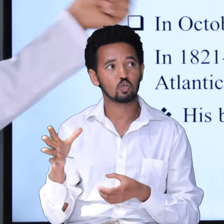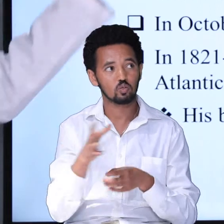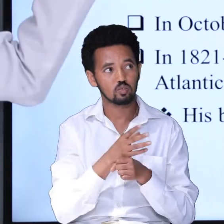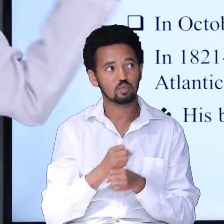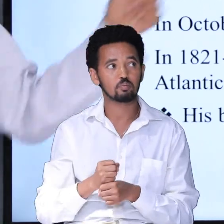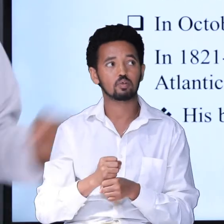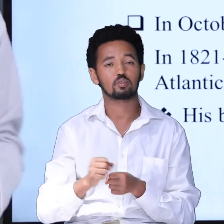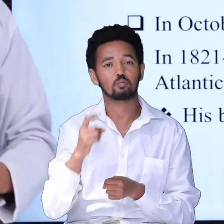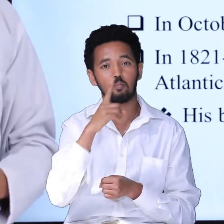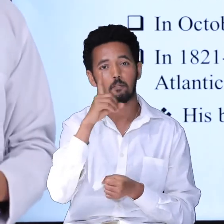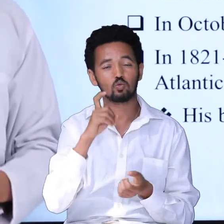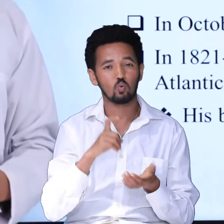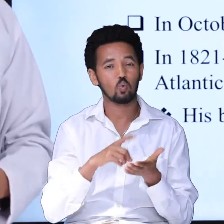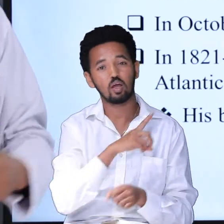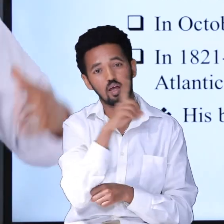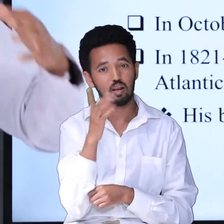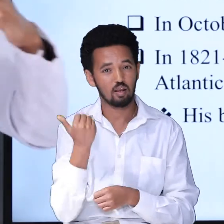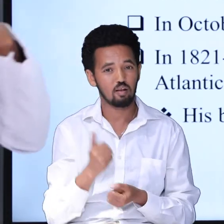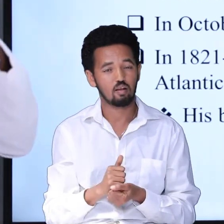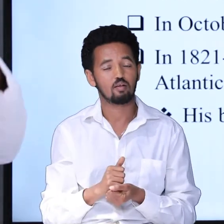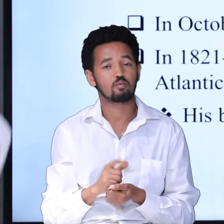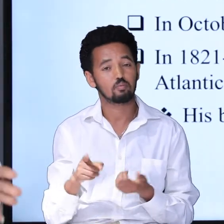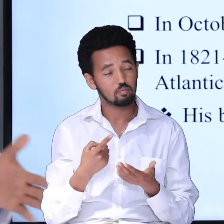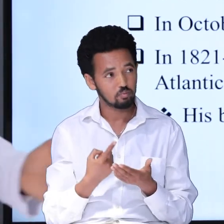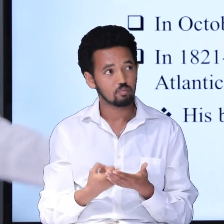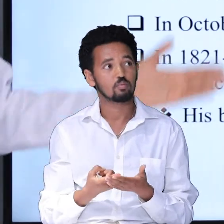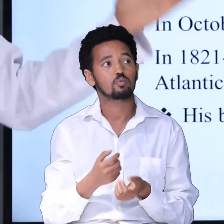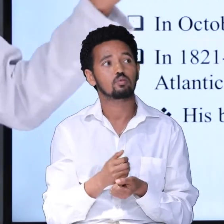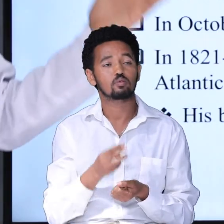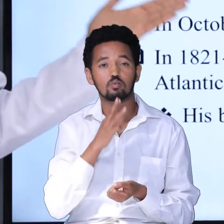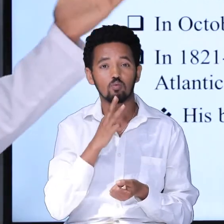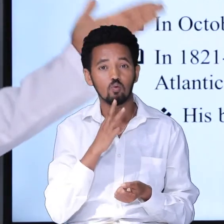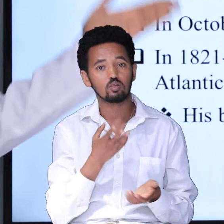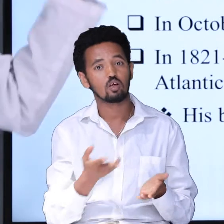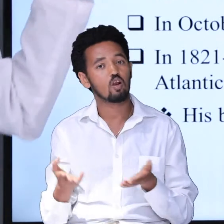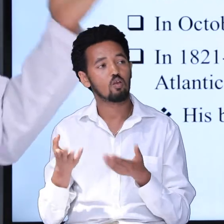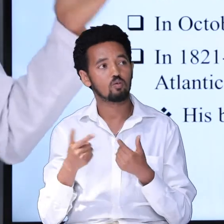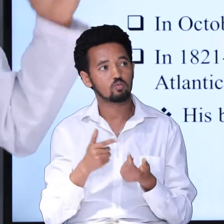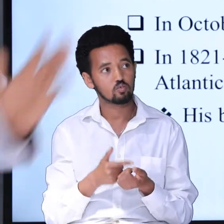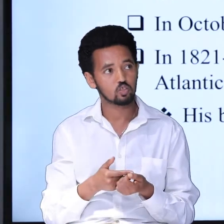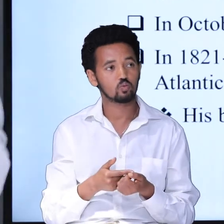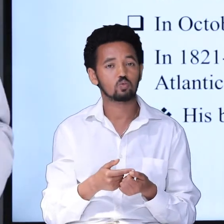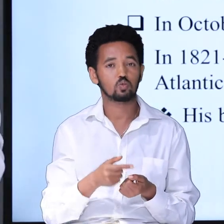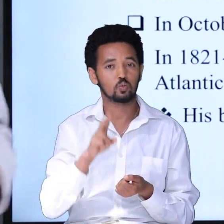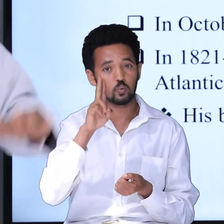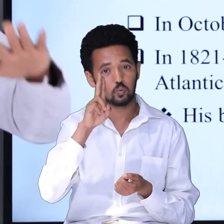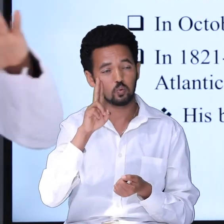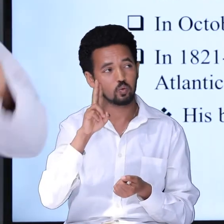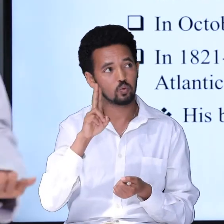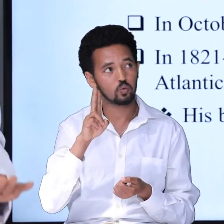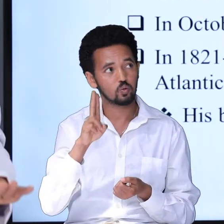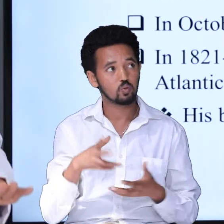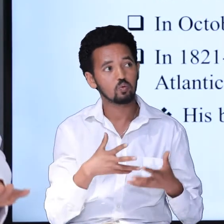In July 1815, at the Battle of Waterloo, his enemy united and defeated him. This was